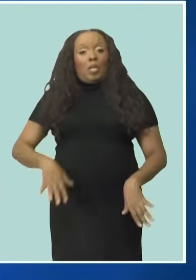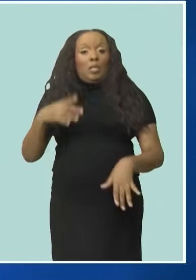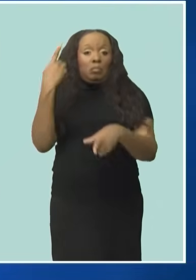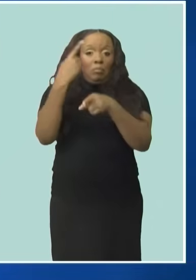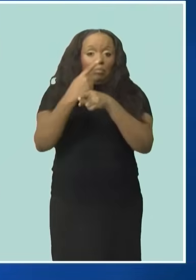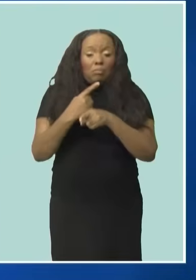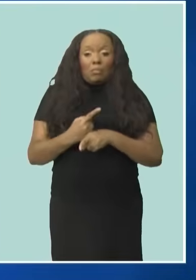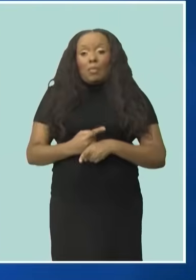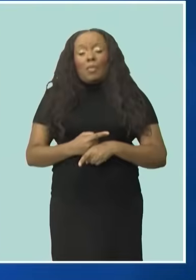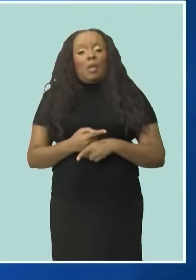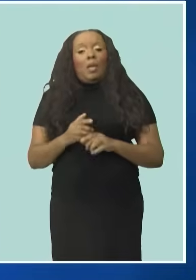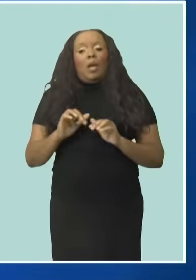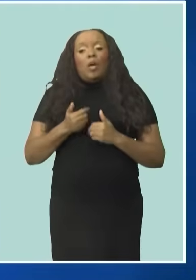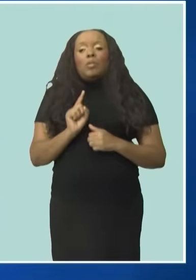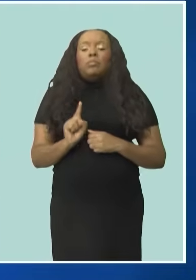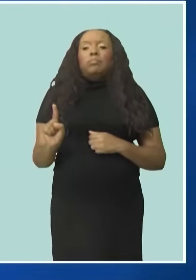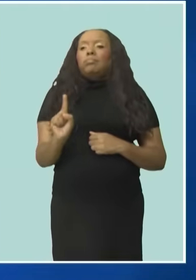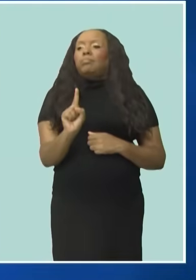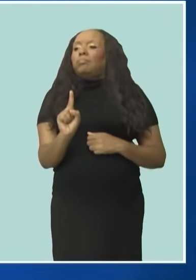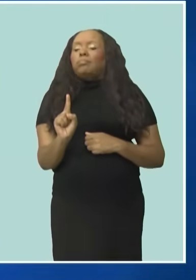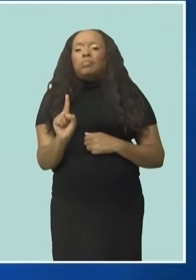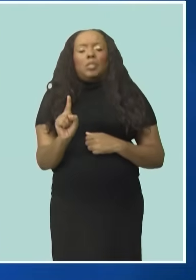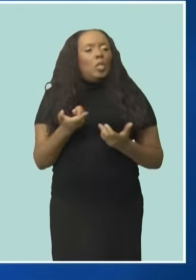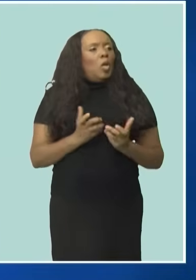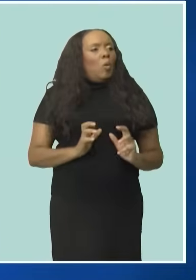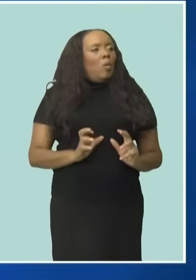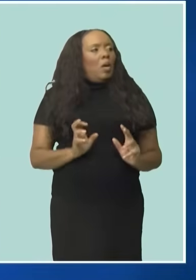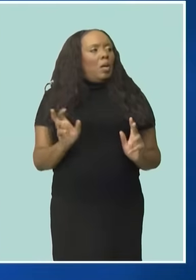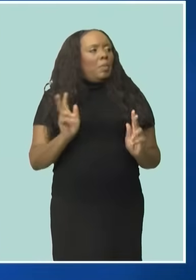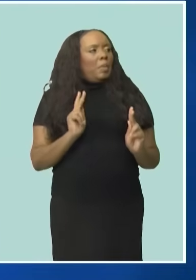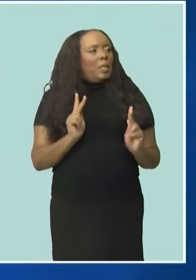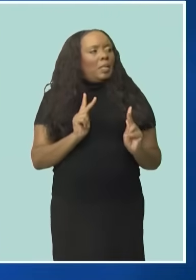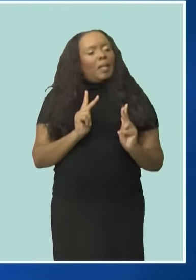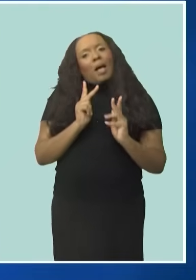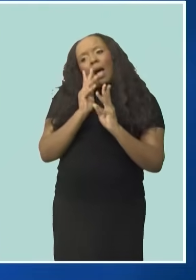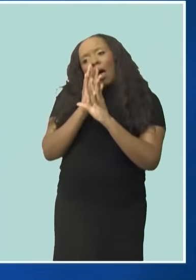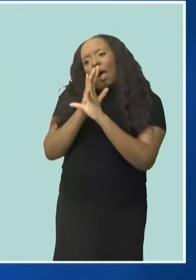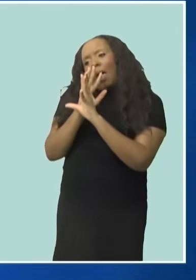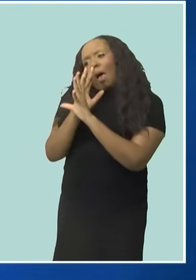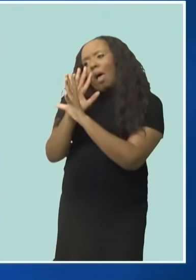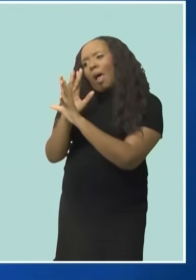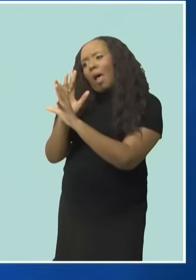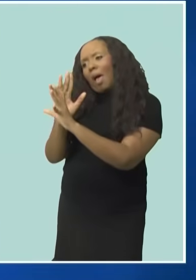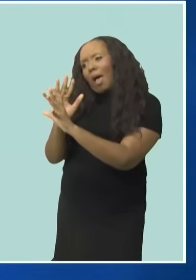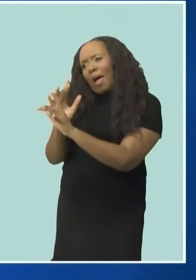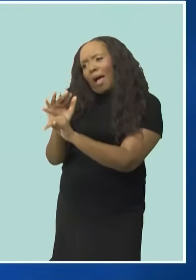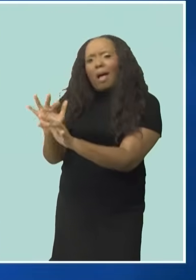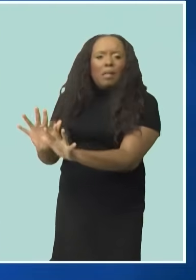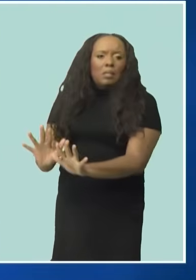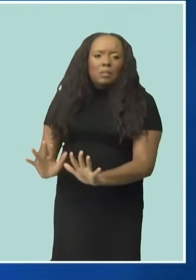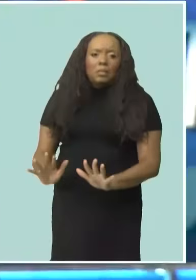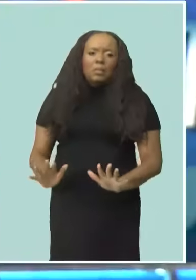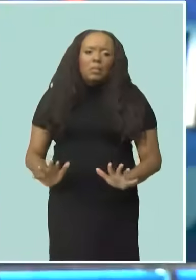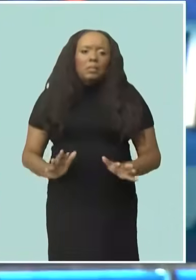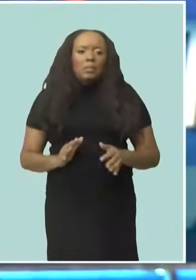time to help alleviate things from escalating to a higher level that they don't have to be.